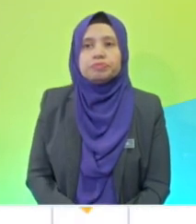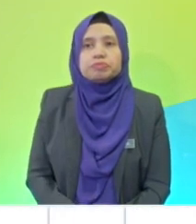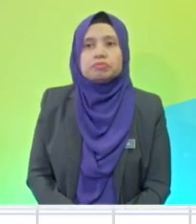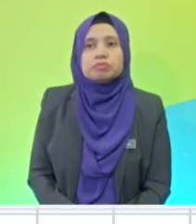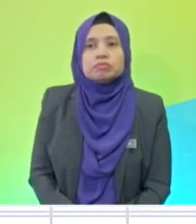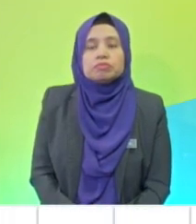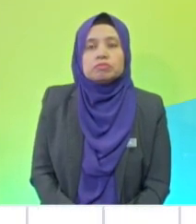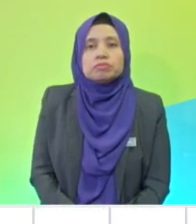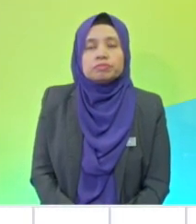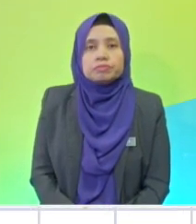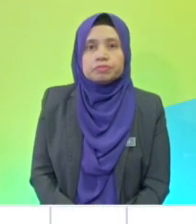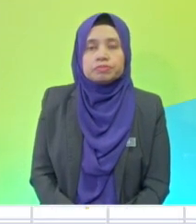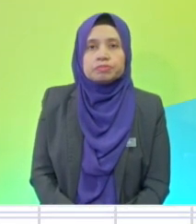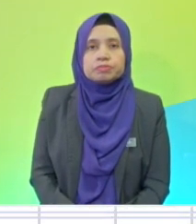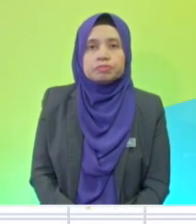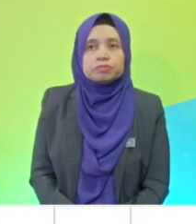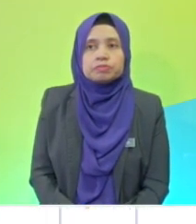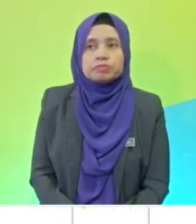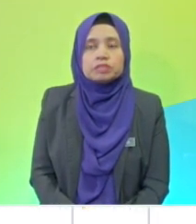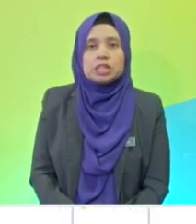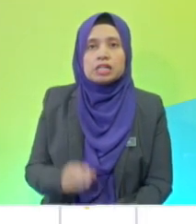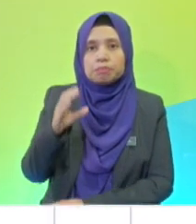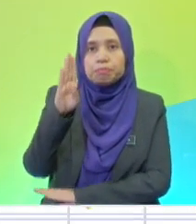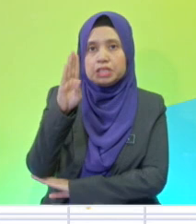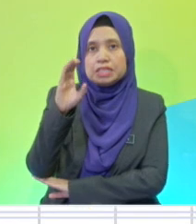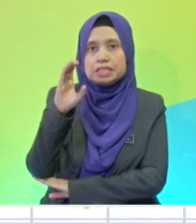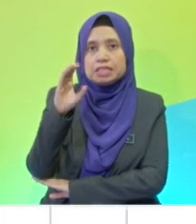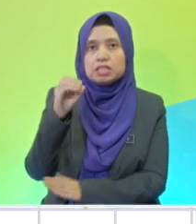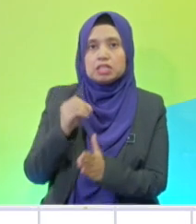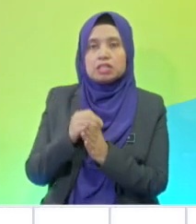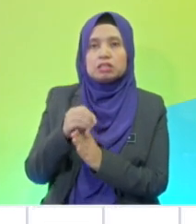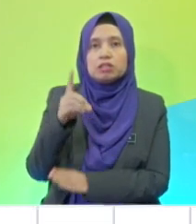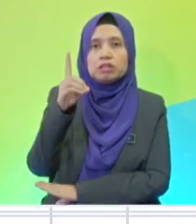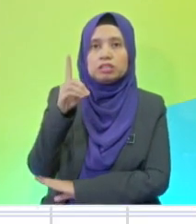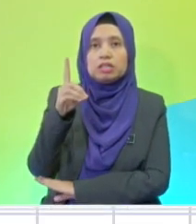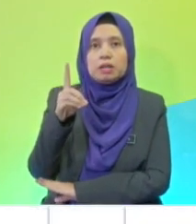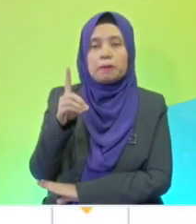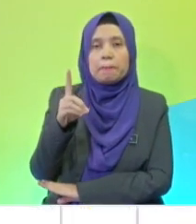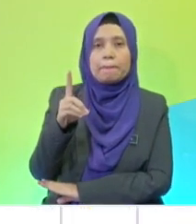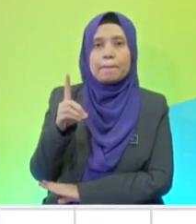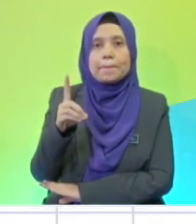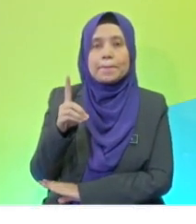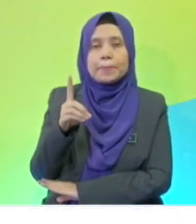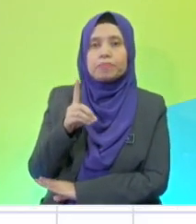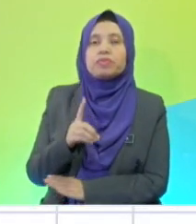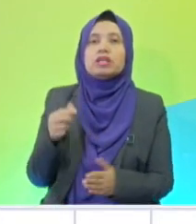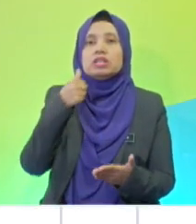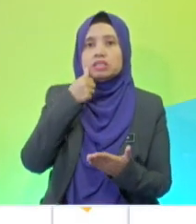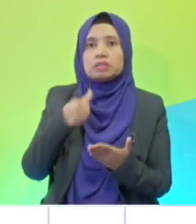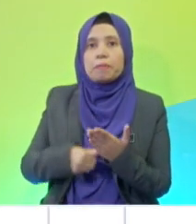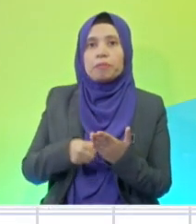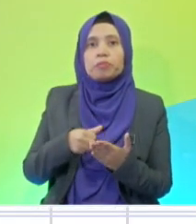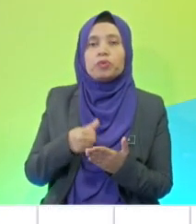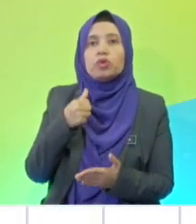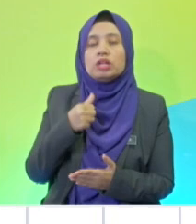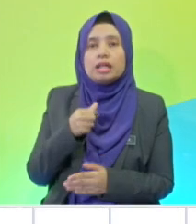Shamimi. Okay. Pick B, C, or D? Envelope D. Yeah? D. Envelope D. Okay,